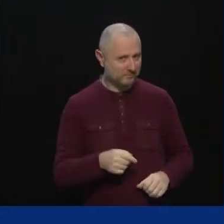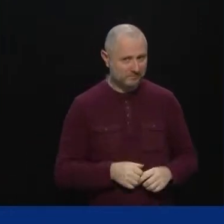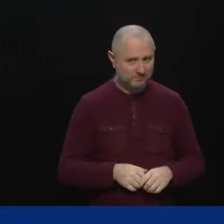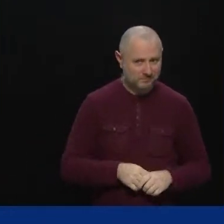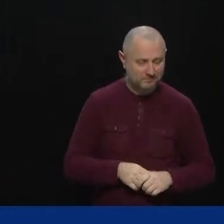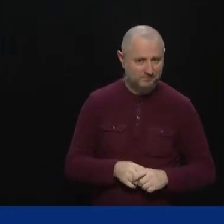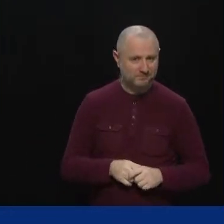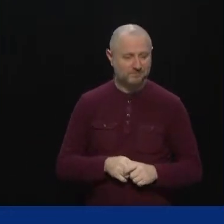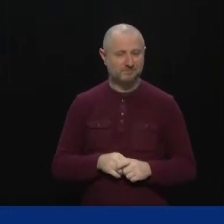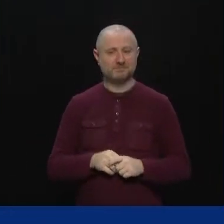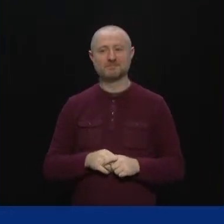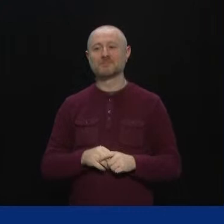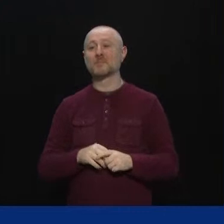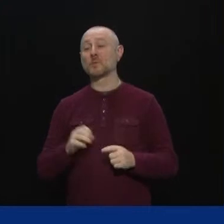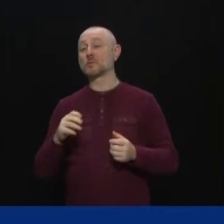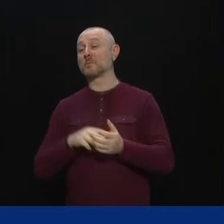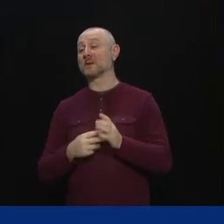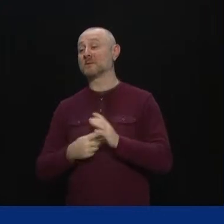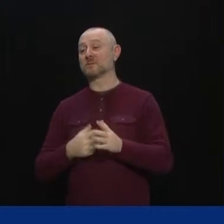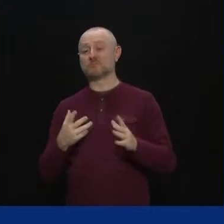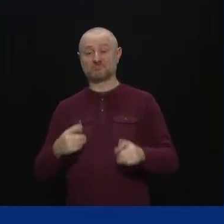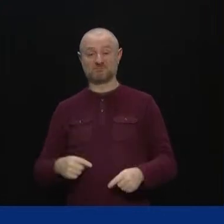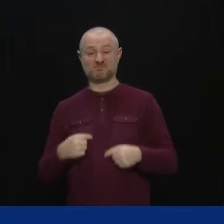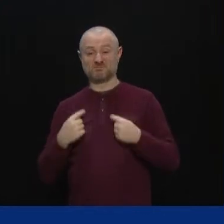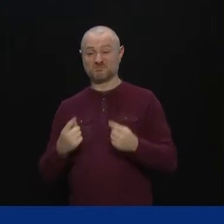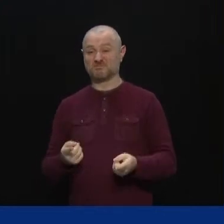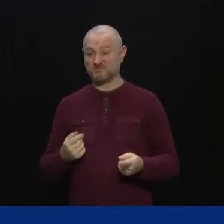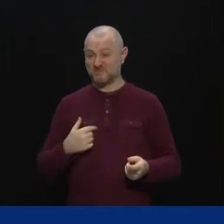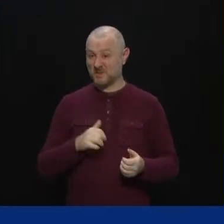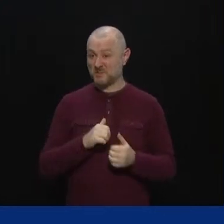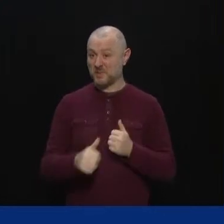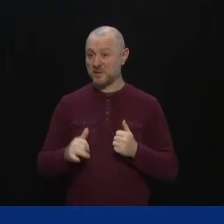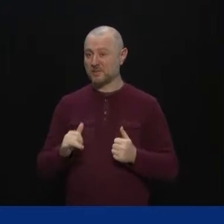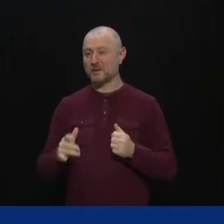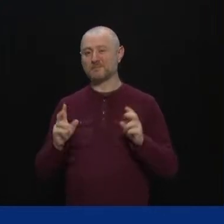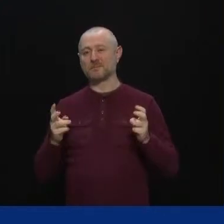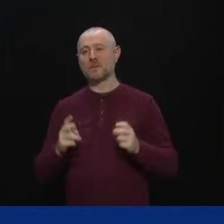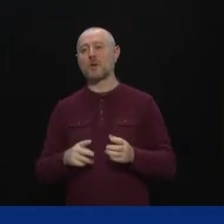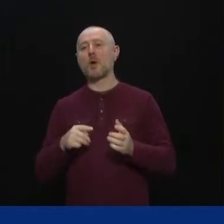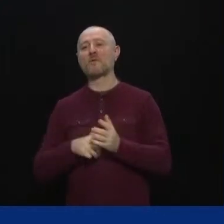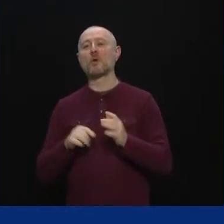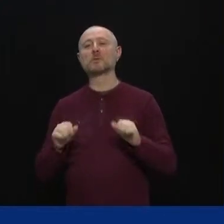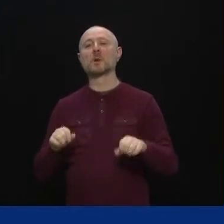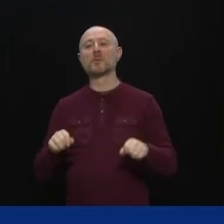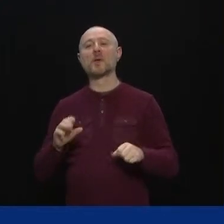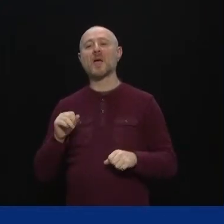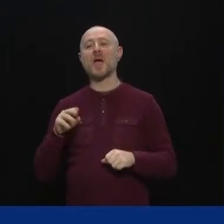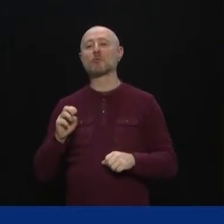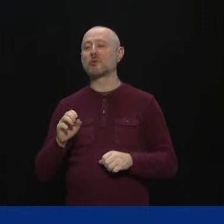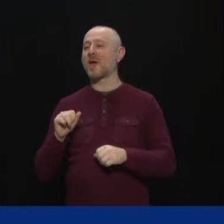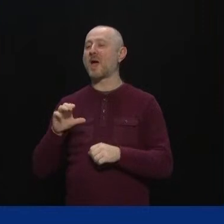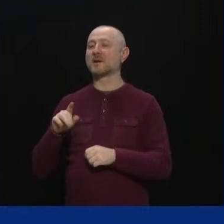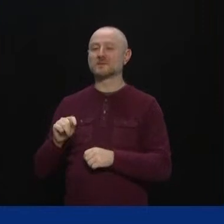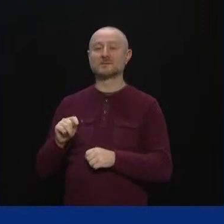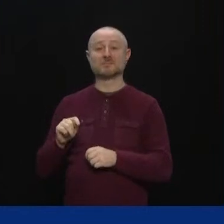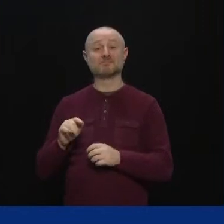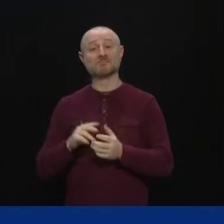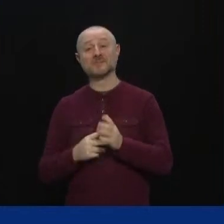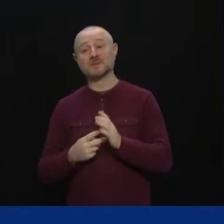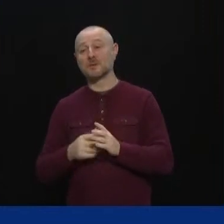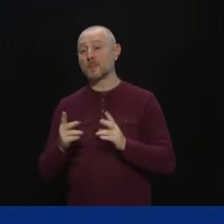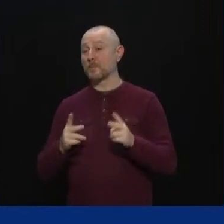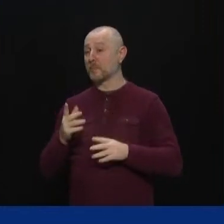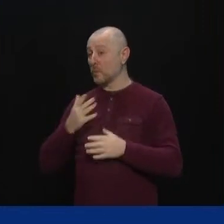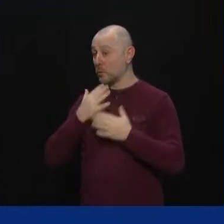this effort over the years since the passage of the Affordable Care Act, we've cut the number of uninsured New Yorkers